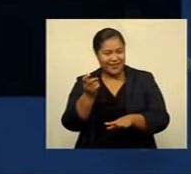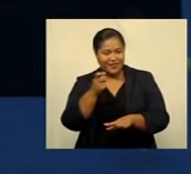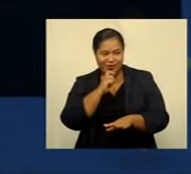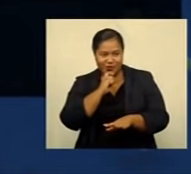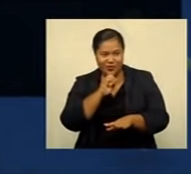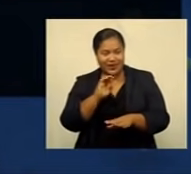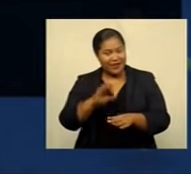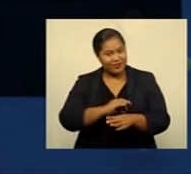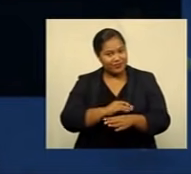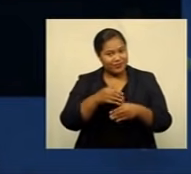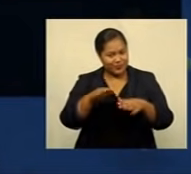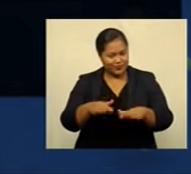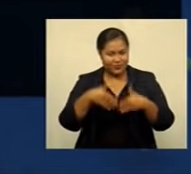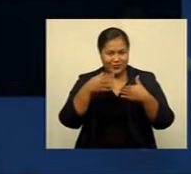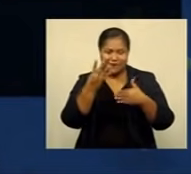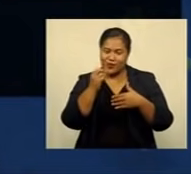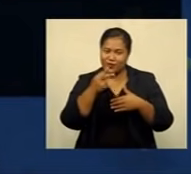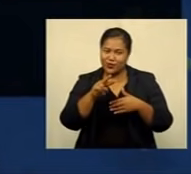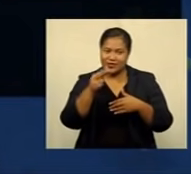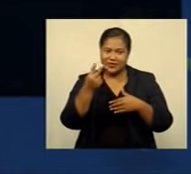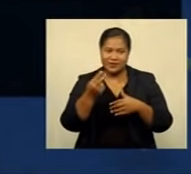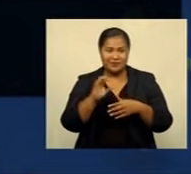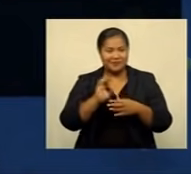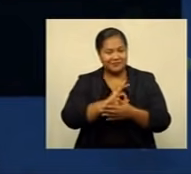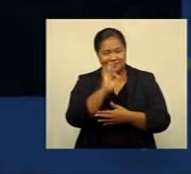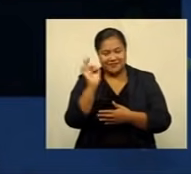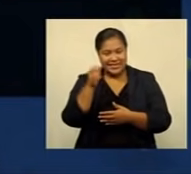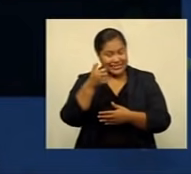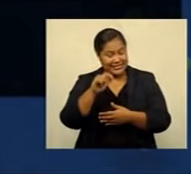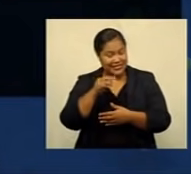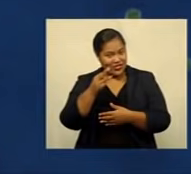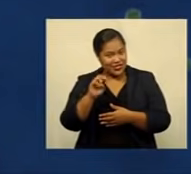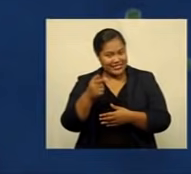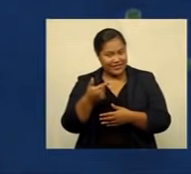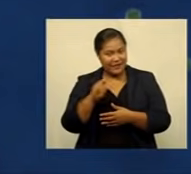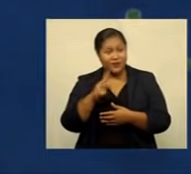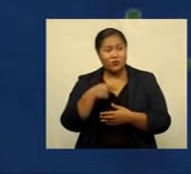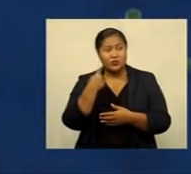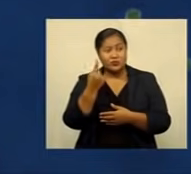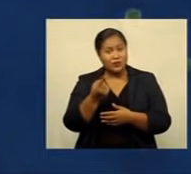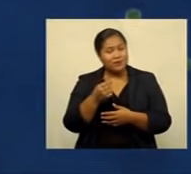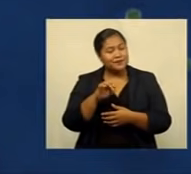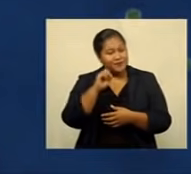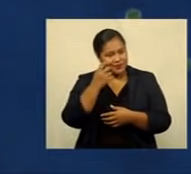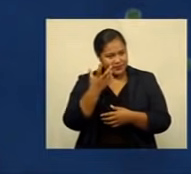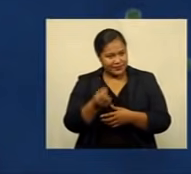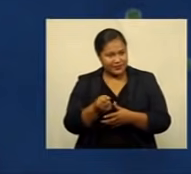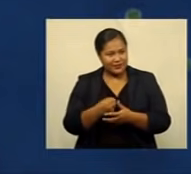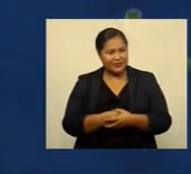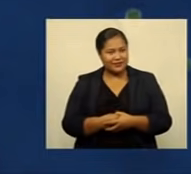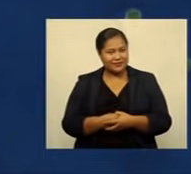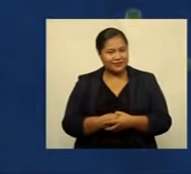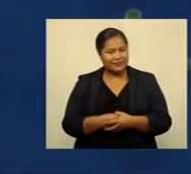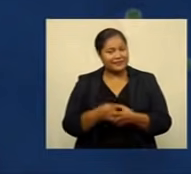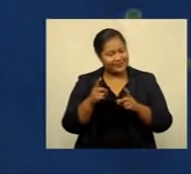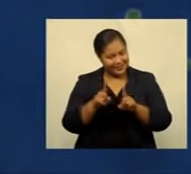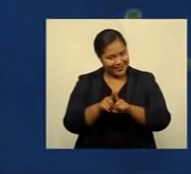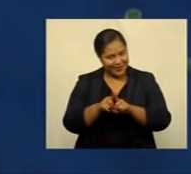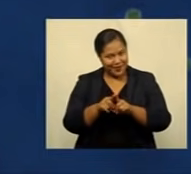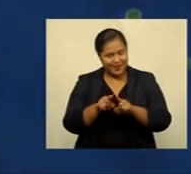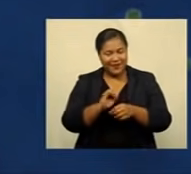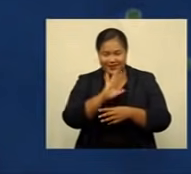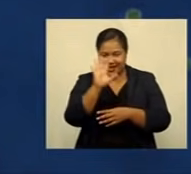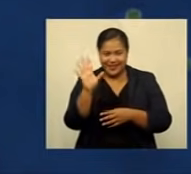at 4:22 tomorrow morning. Sunrise is at 6:37. For tomorrow, it will remain generally